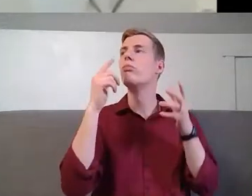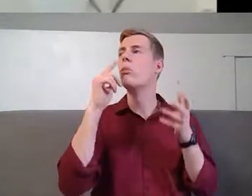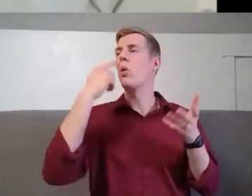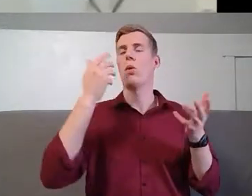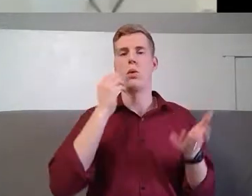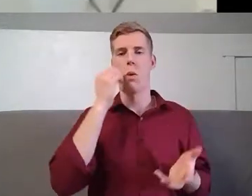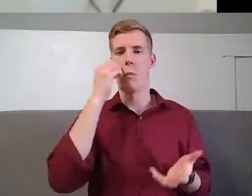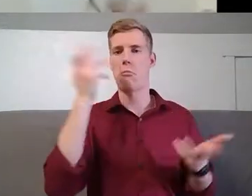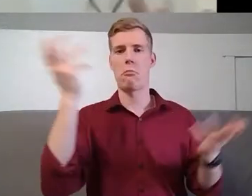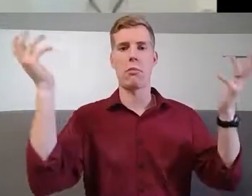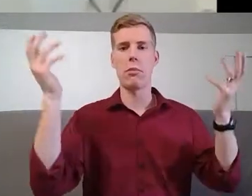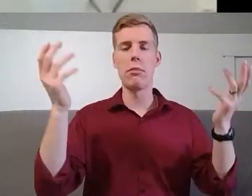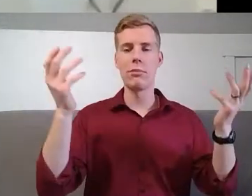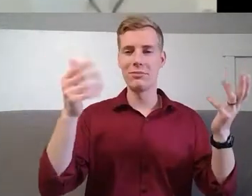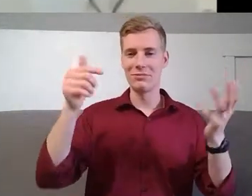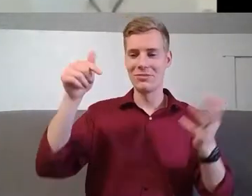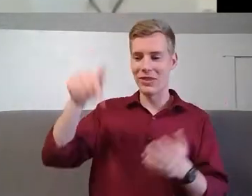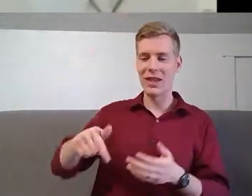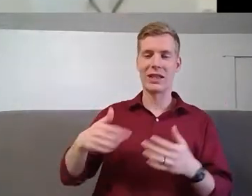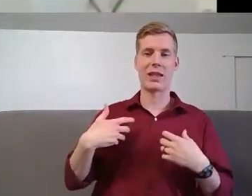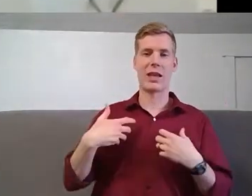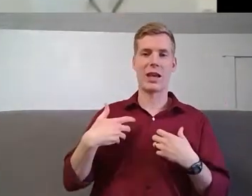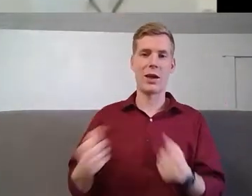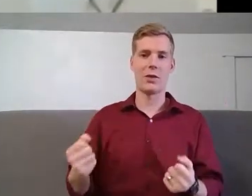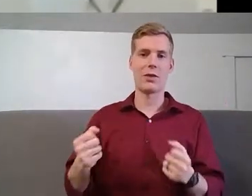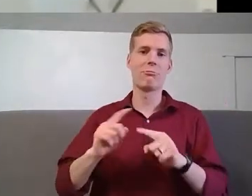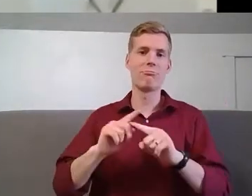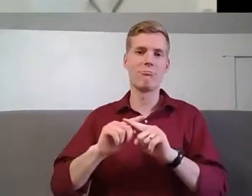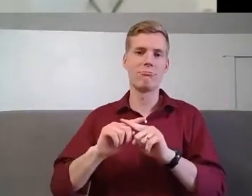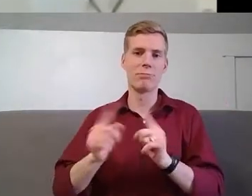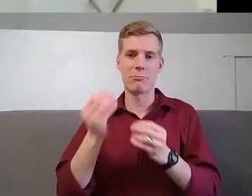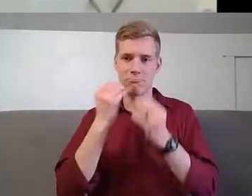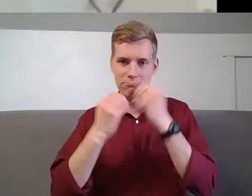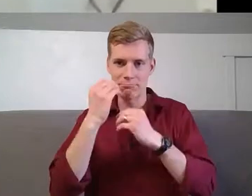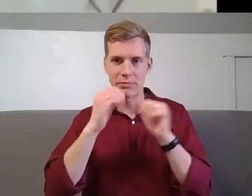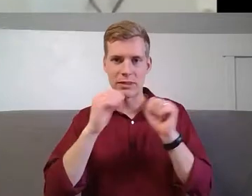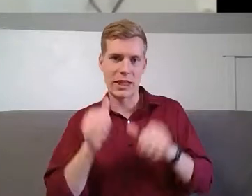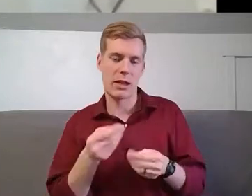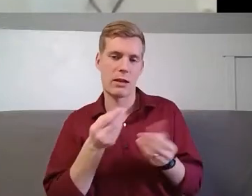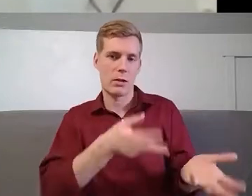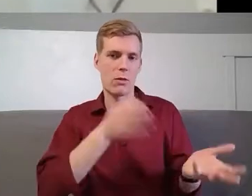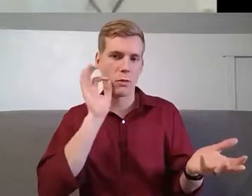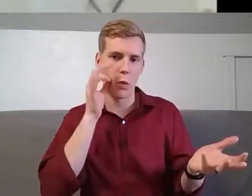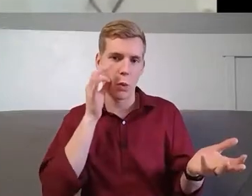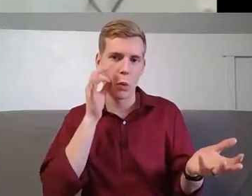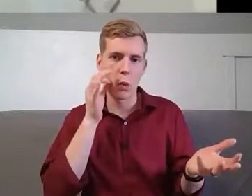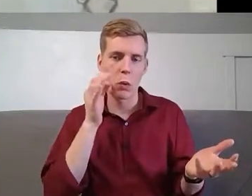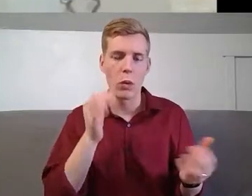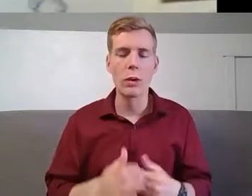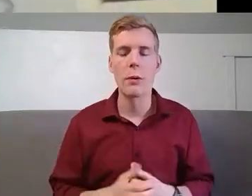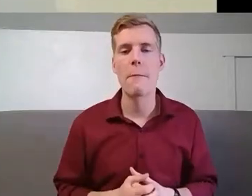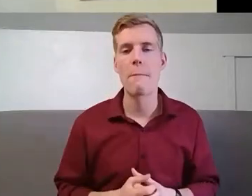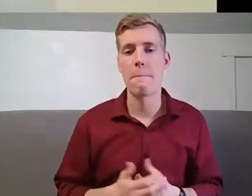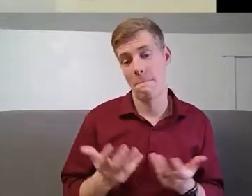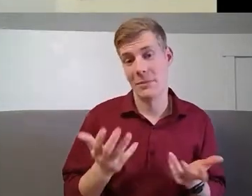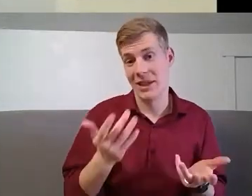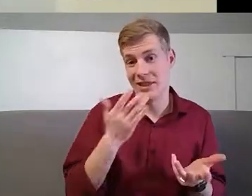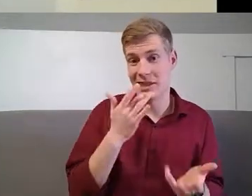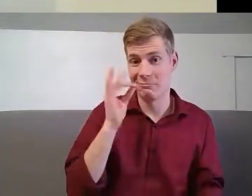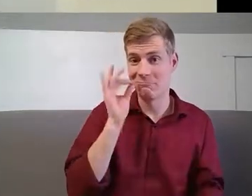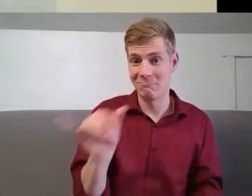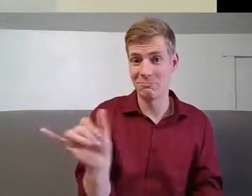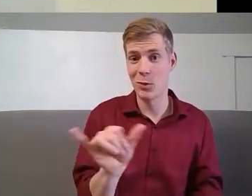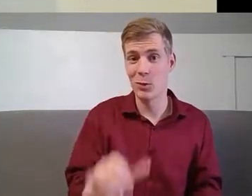need something different. This is a healthy way to change up their fruit, and it's really tasty.